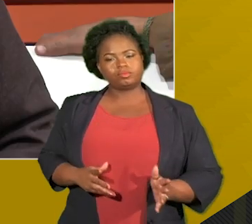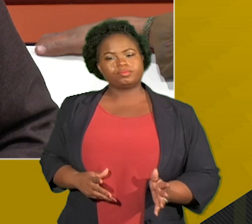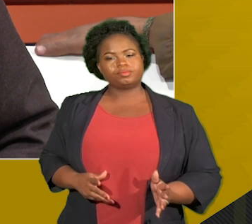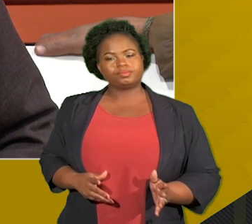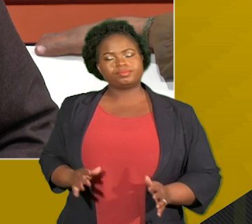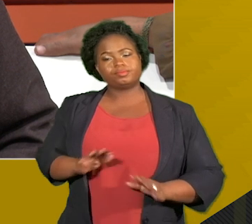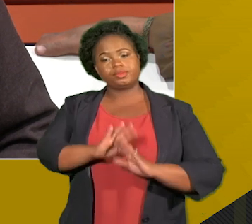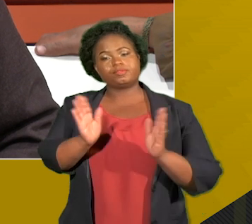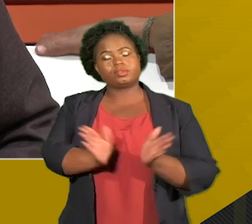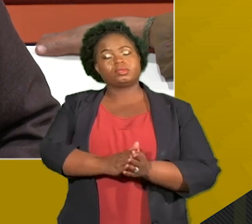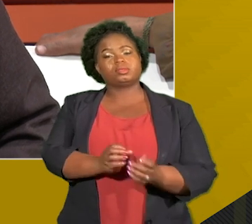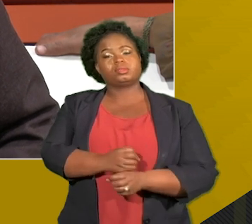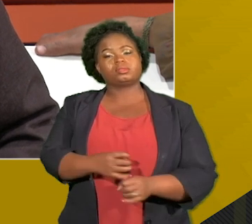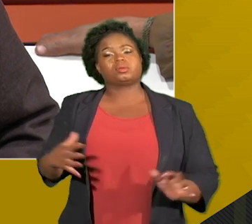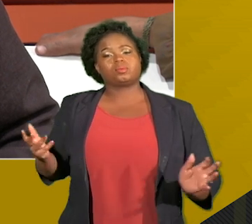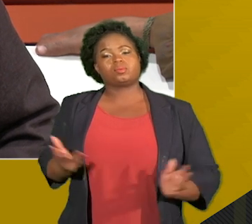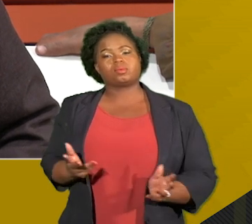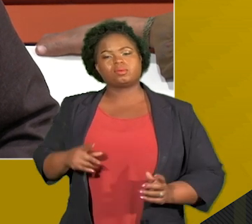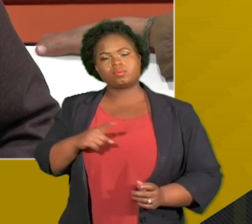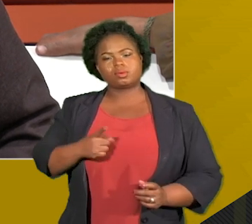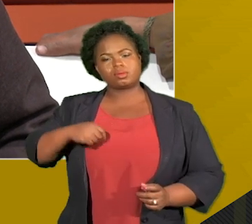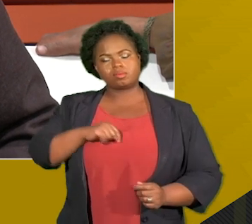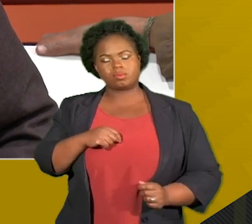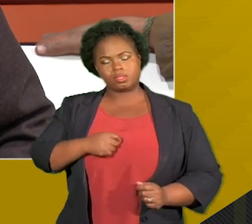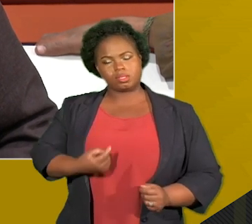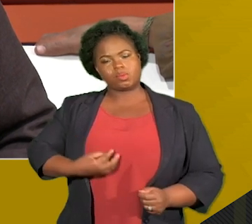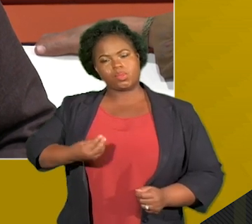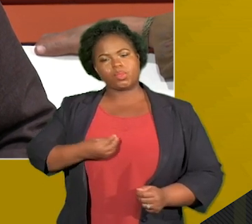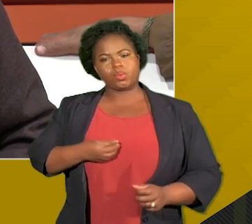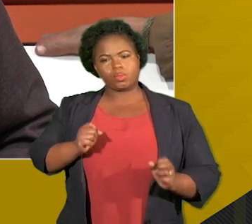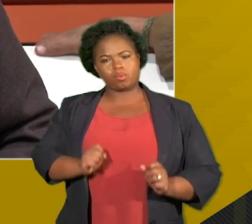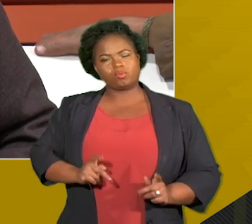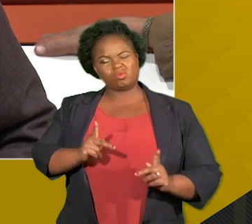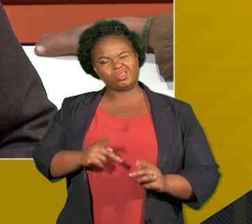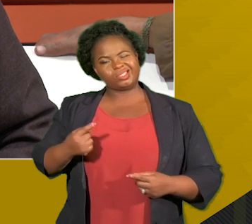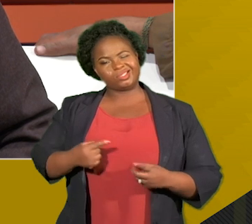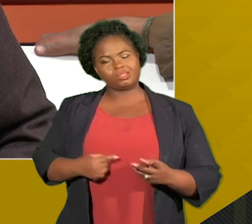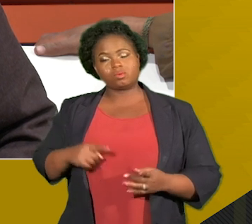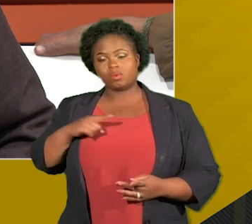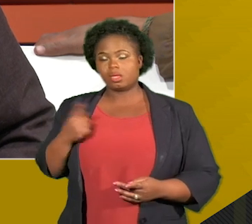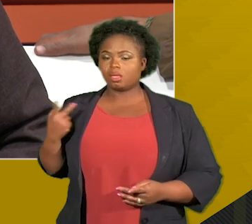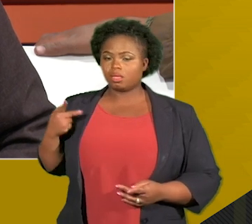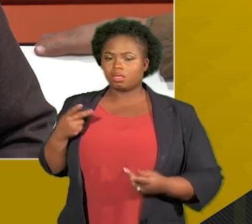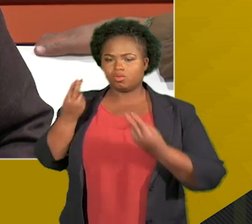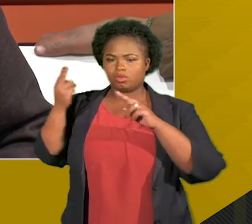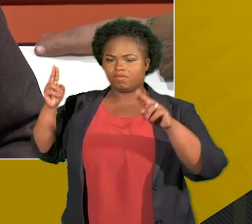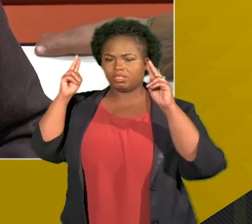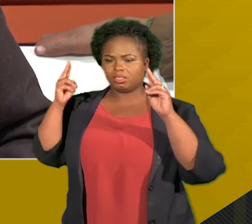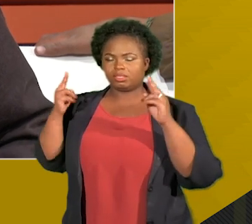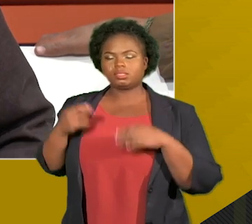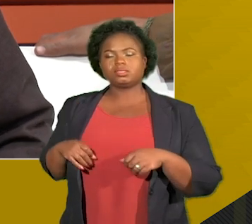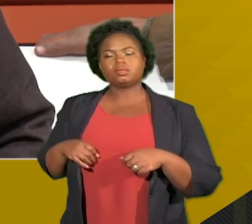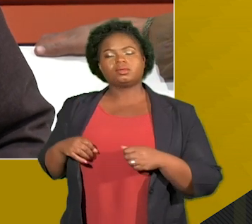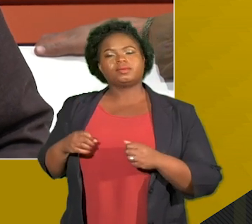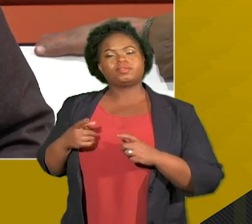from, we got many opportunities as young artists, especially straight out of university, in our last year of